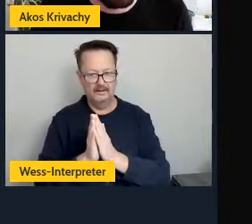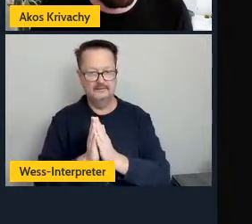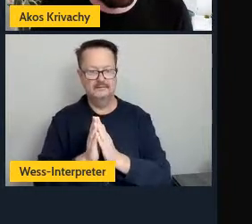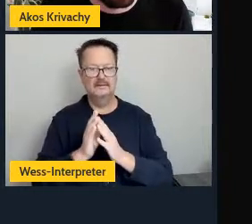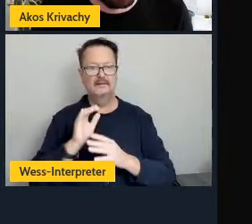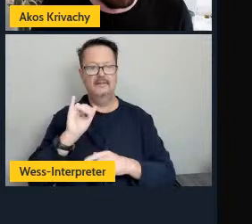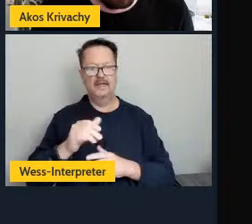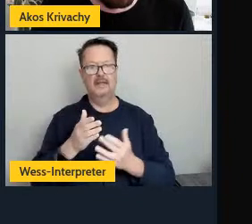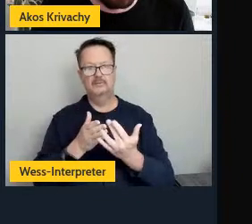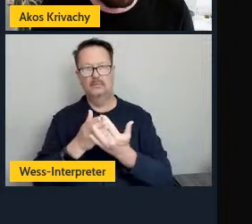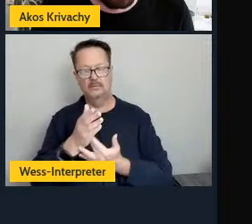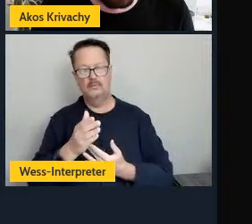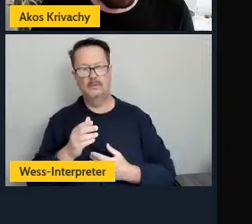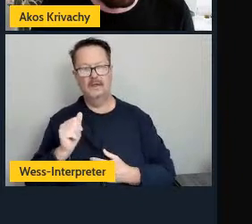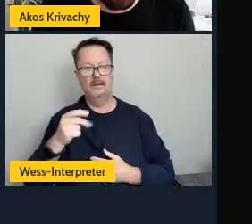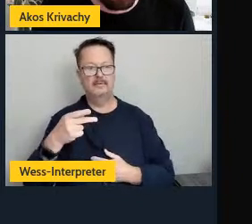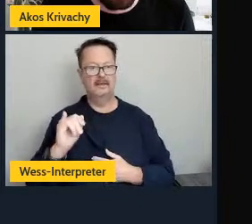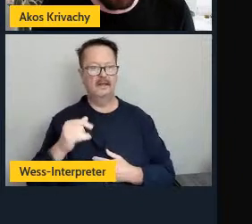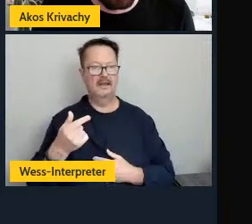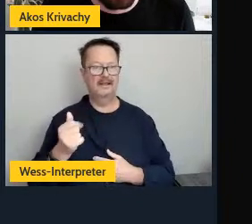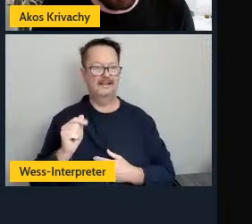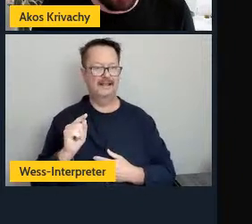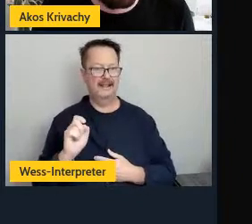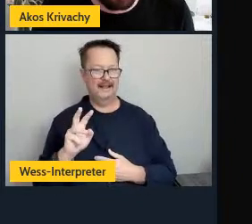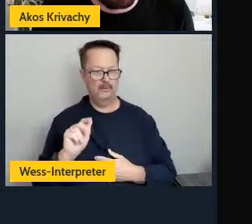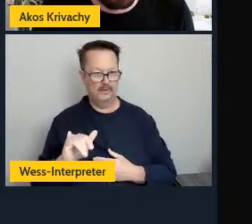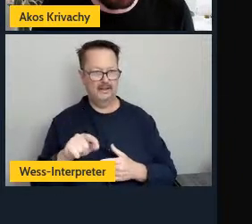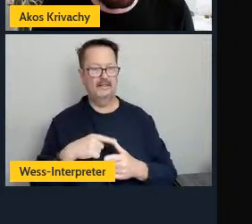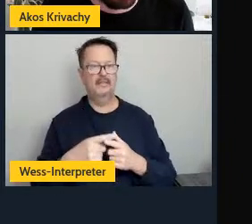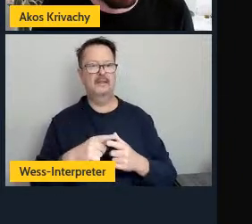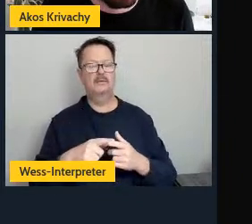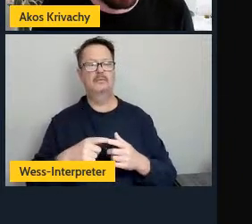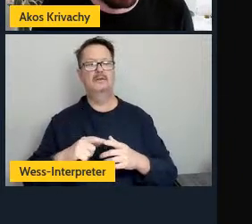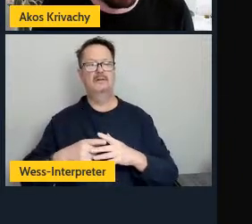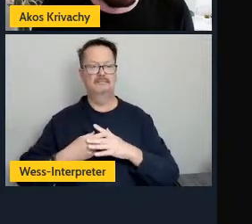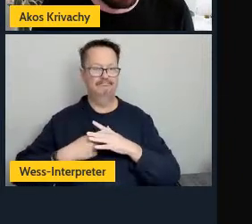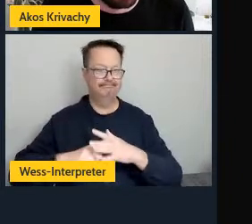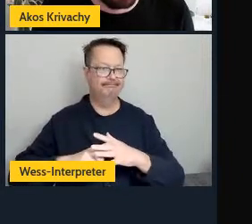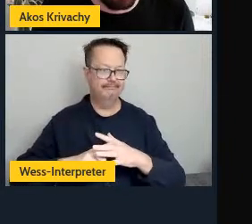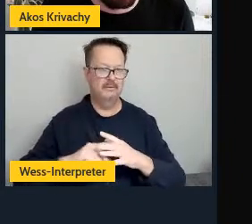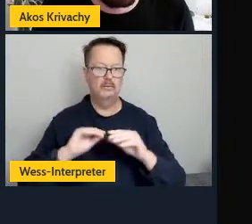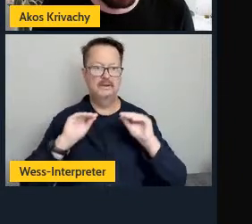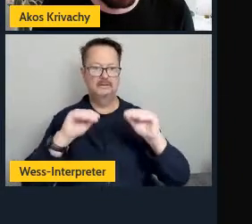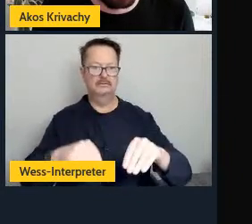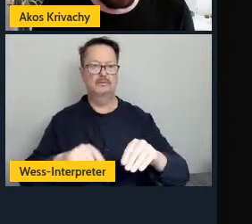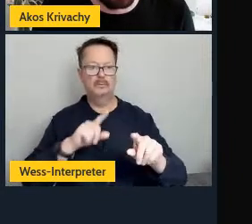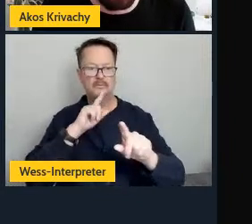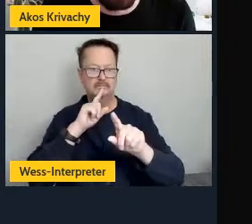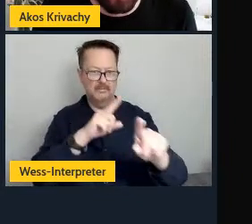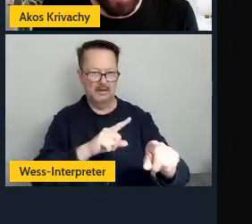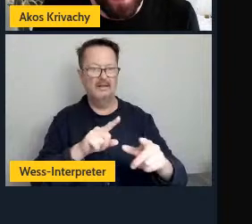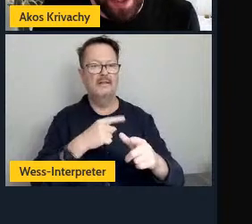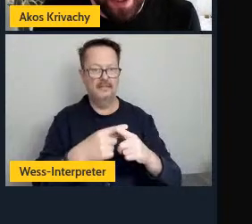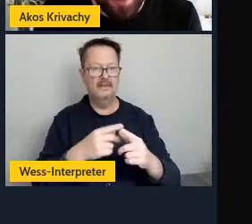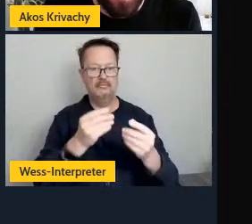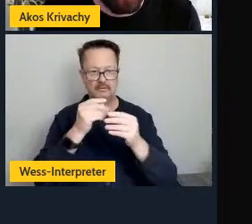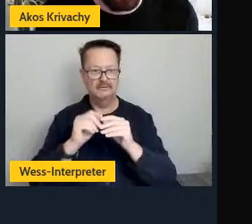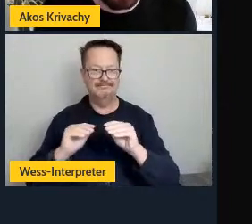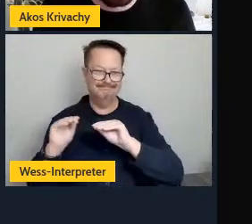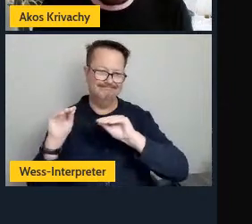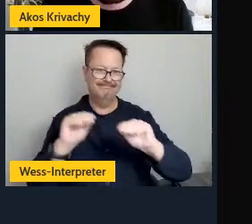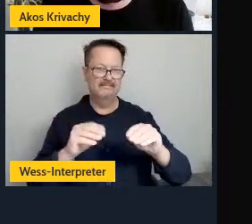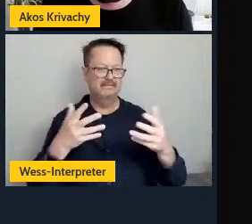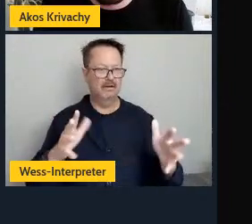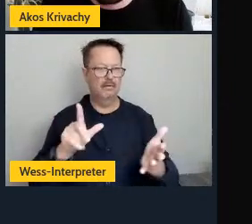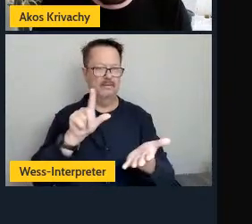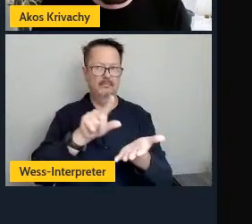API gateway. Then we assert the response. And finally, we assert that an event has been published on EventBridge. So what